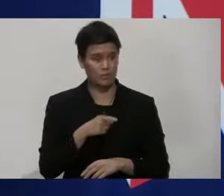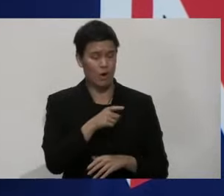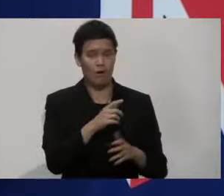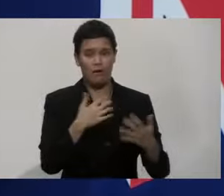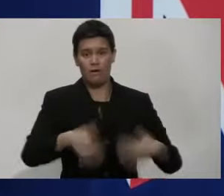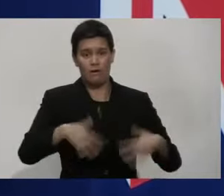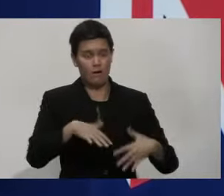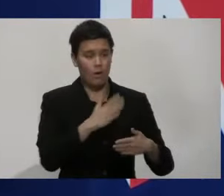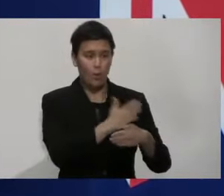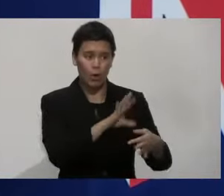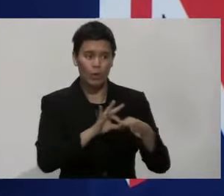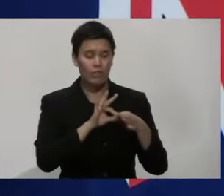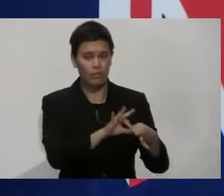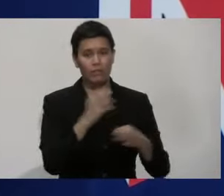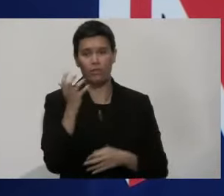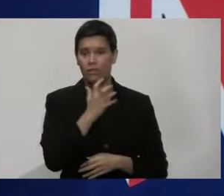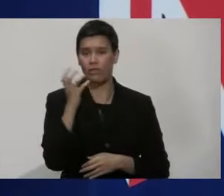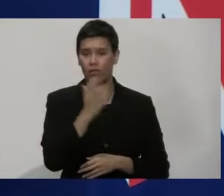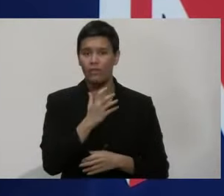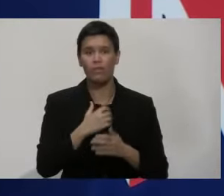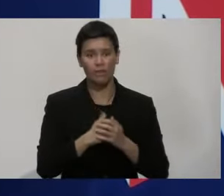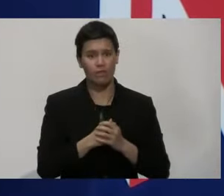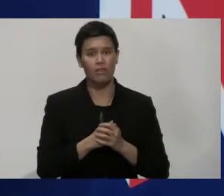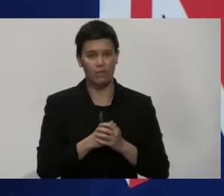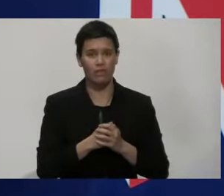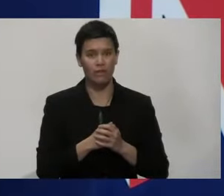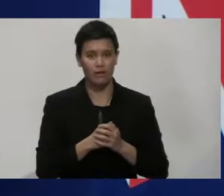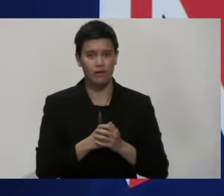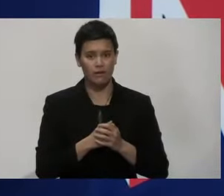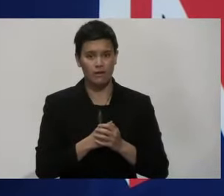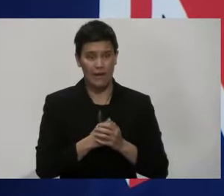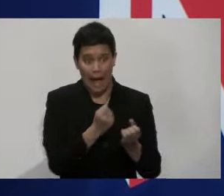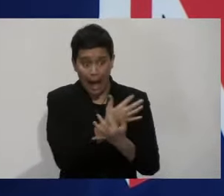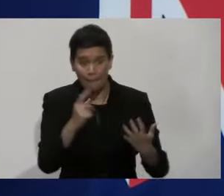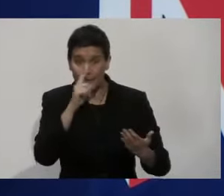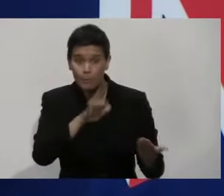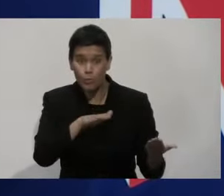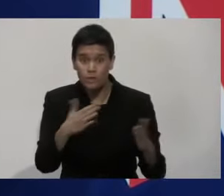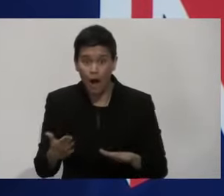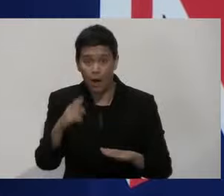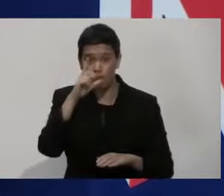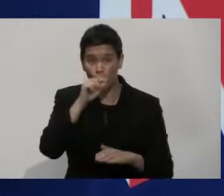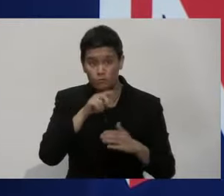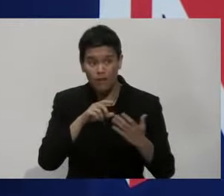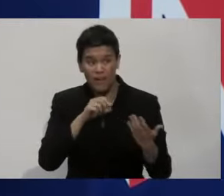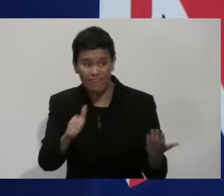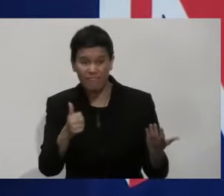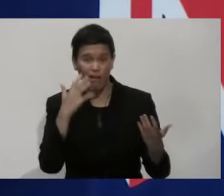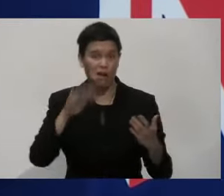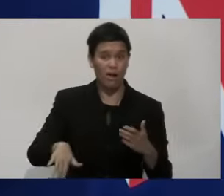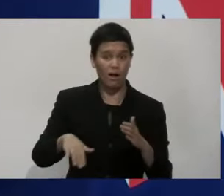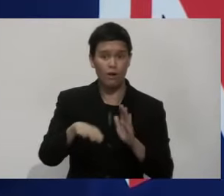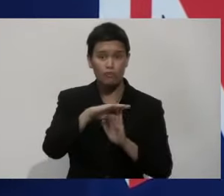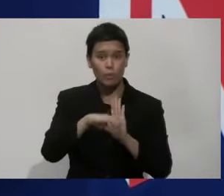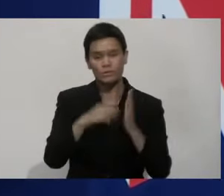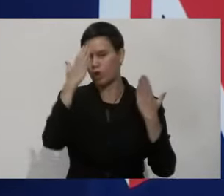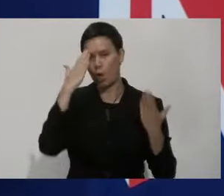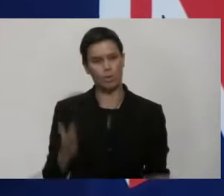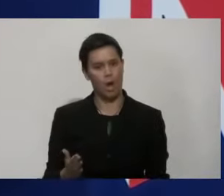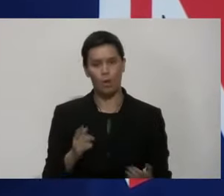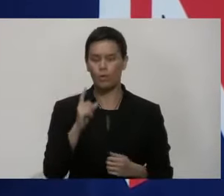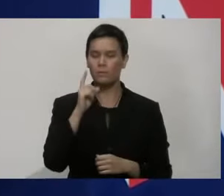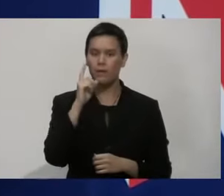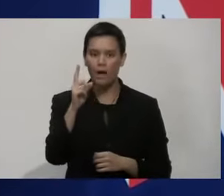can't make any estimates on how large that would have been. So particularly to our Pacifica community, who at the moment are carrying a